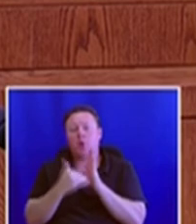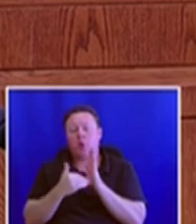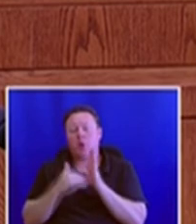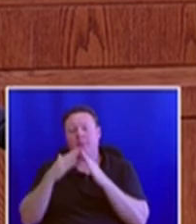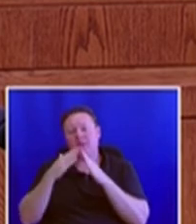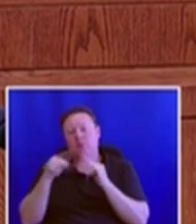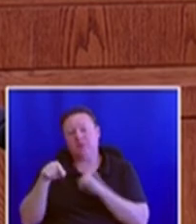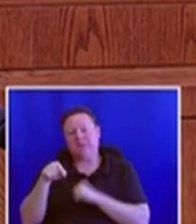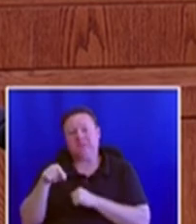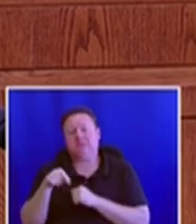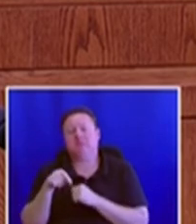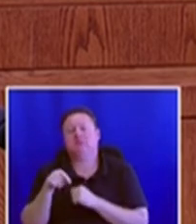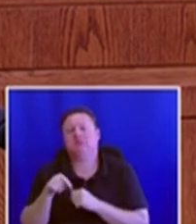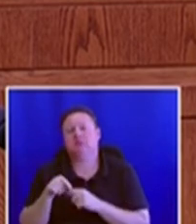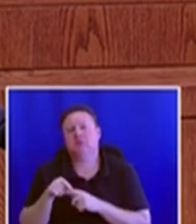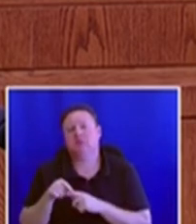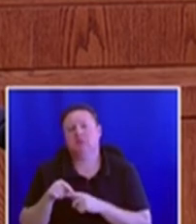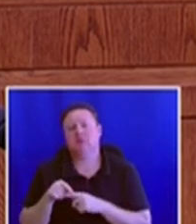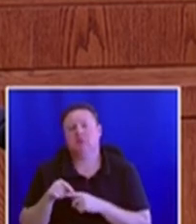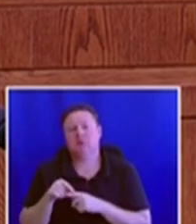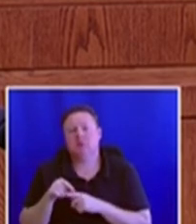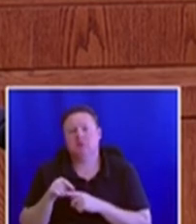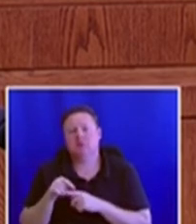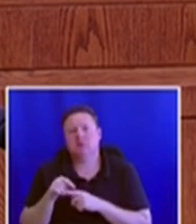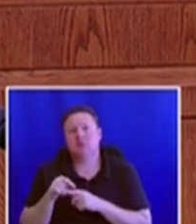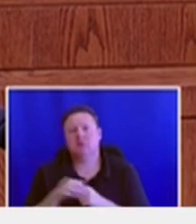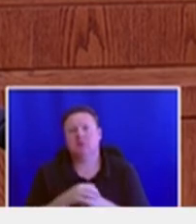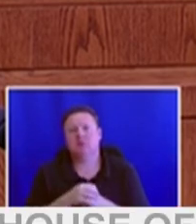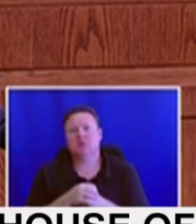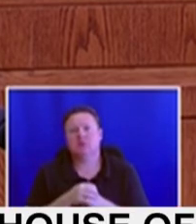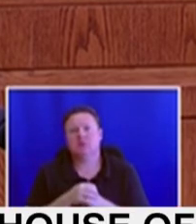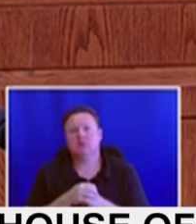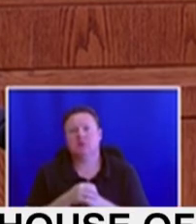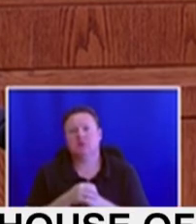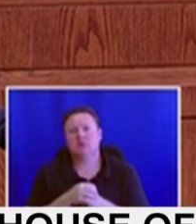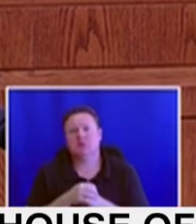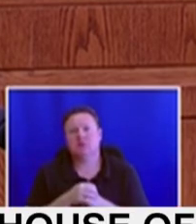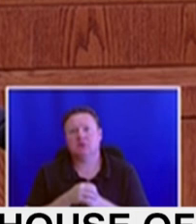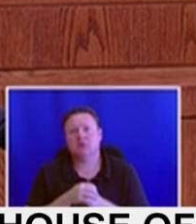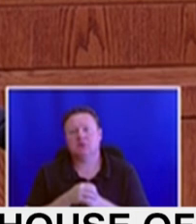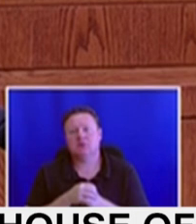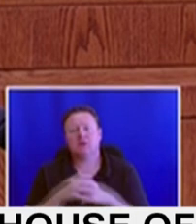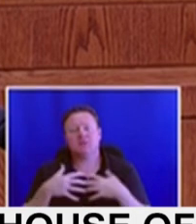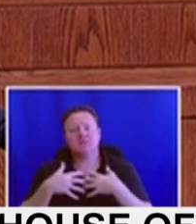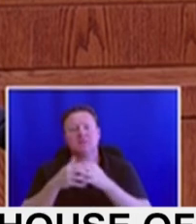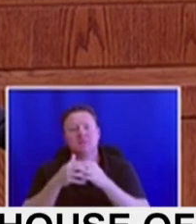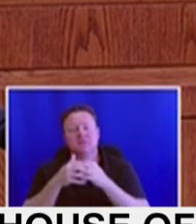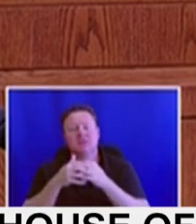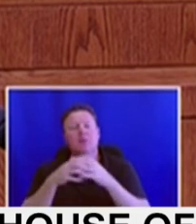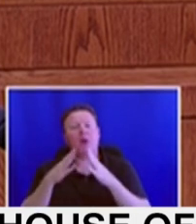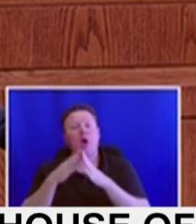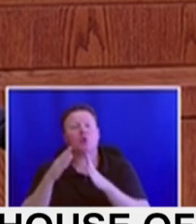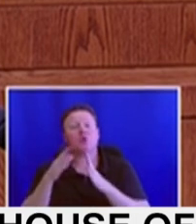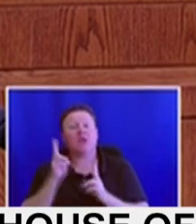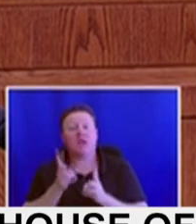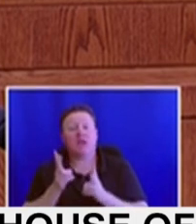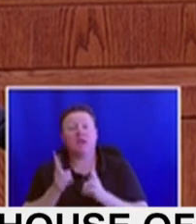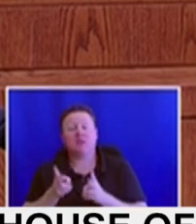House. We should approach the next reconstitution of the House with the assurance that